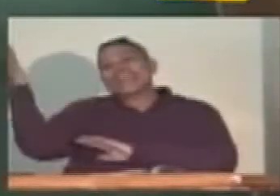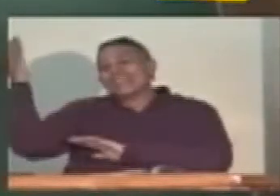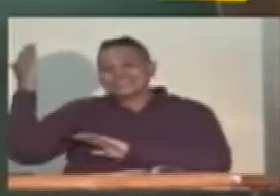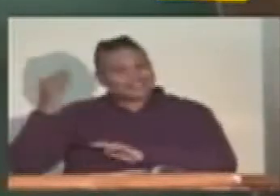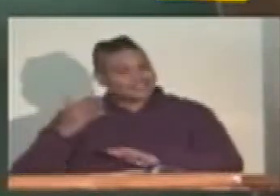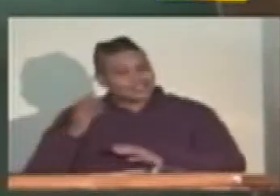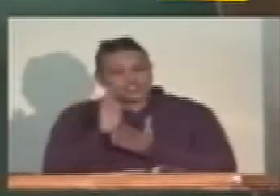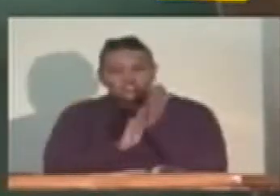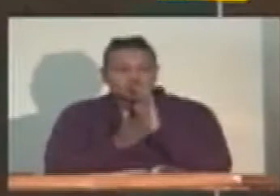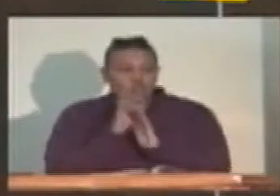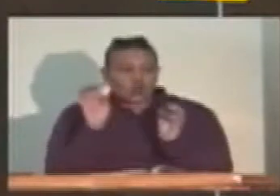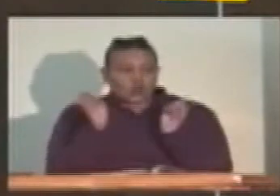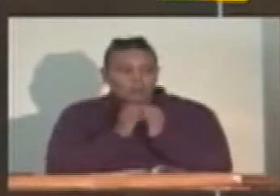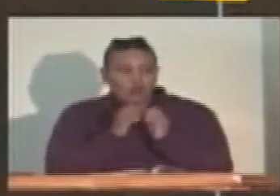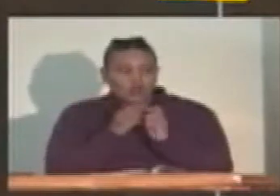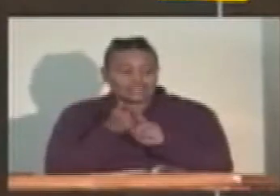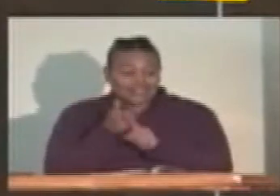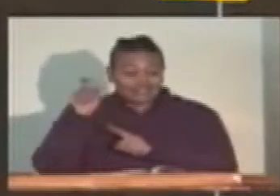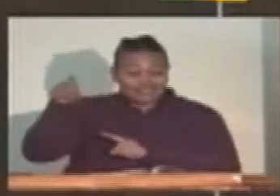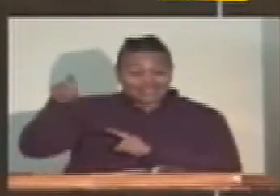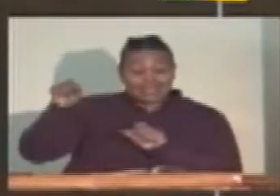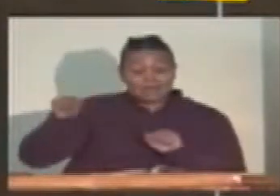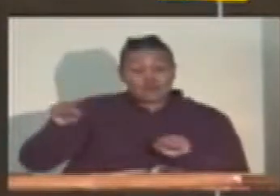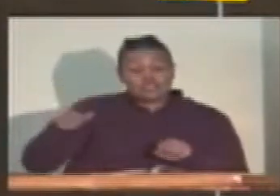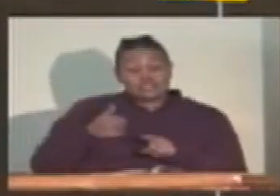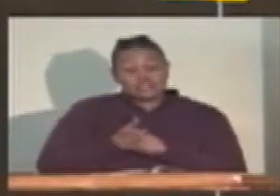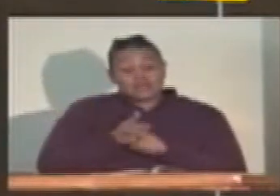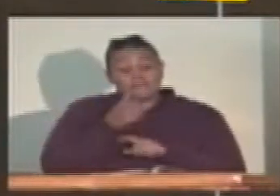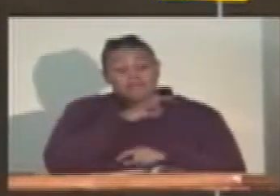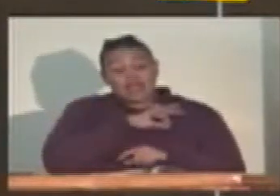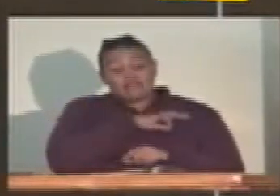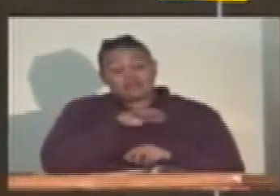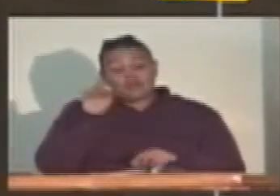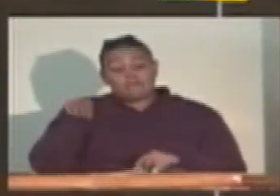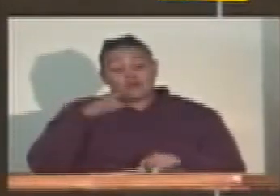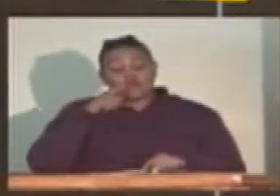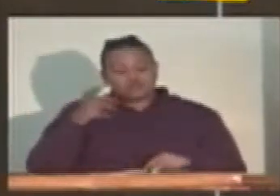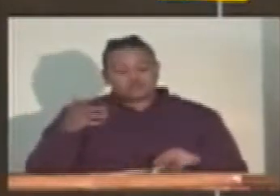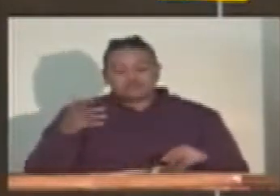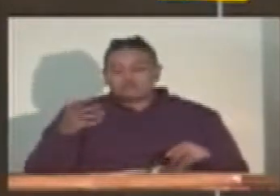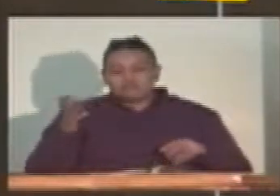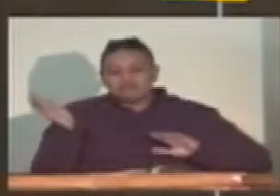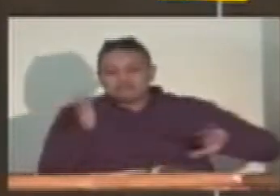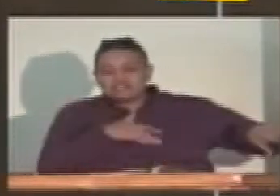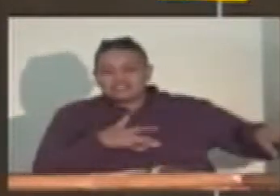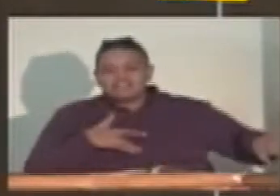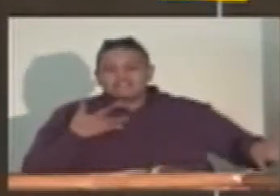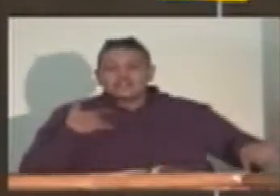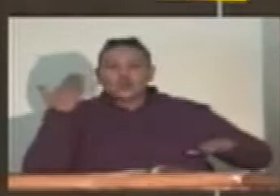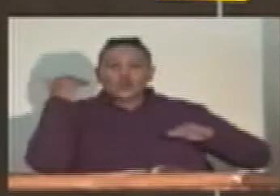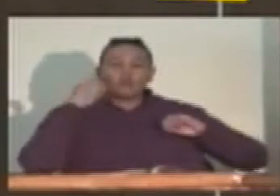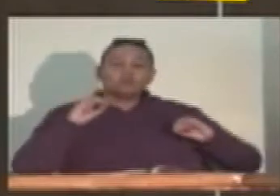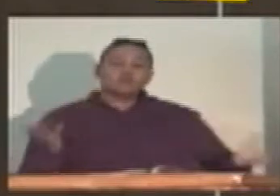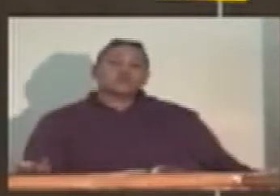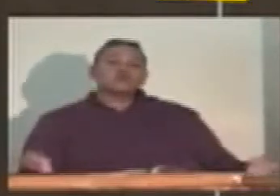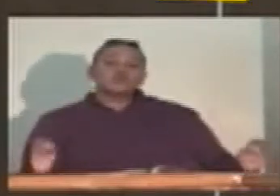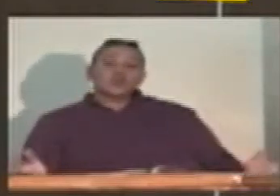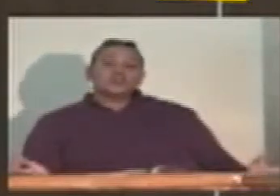dead, and the needy potential beneficiaries must walk away feeling hopeless like